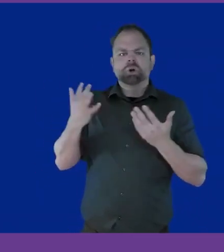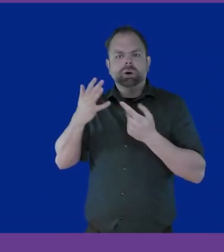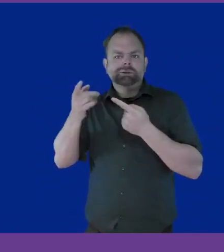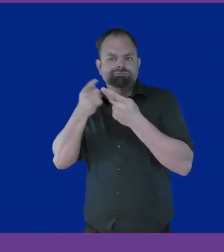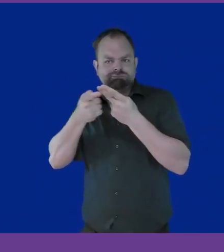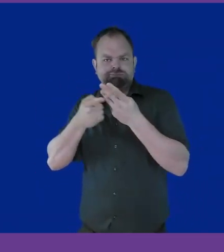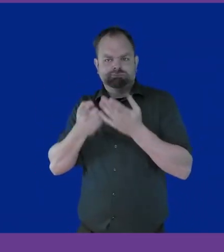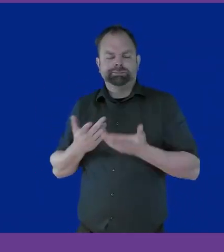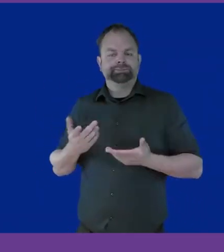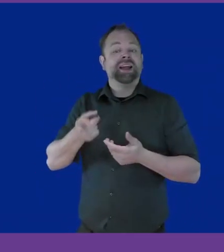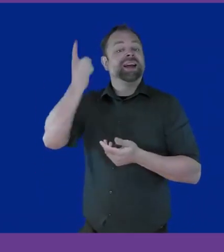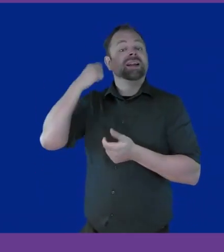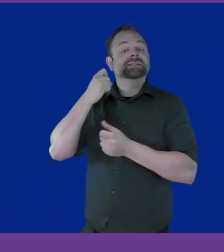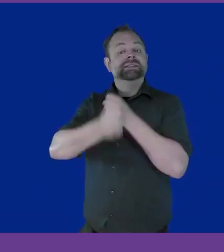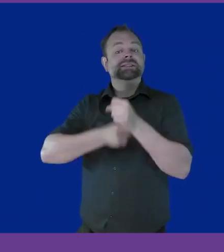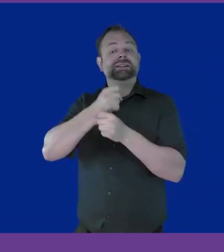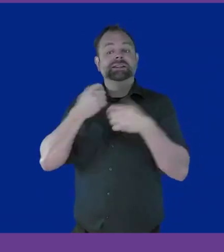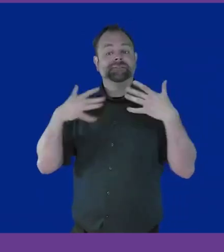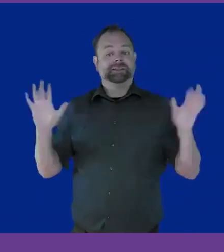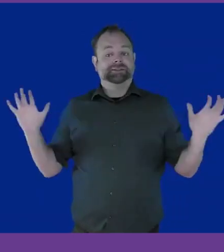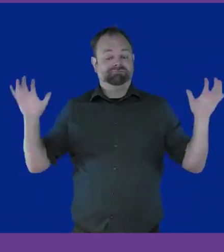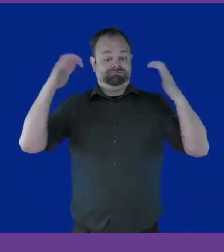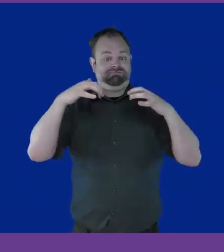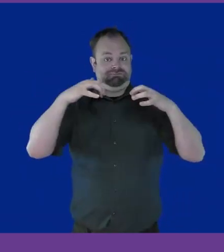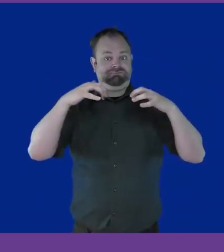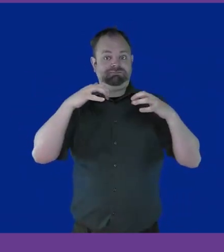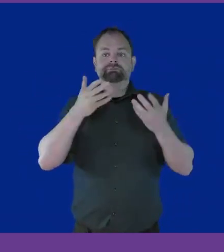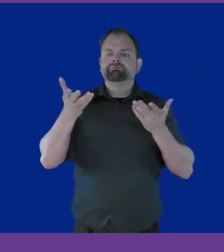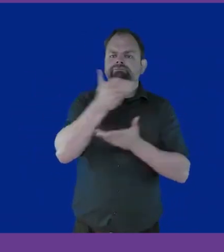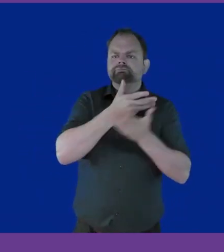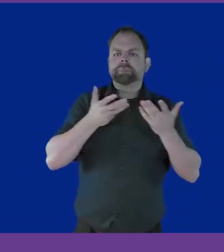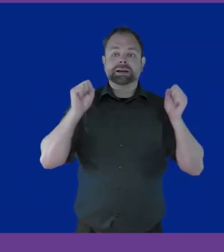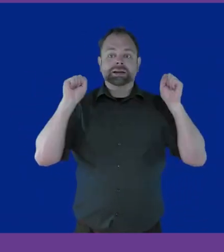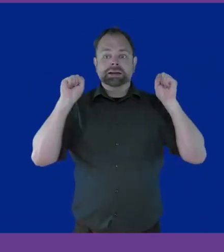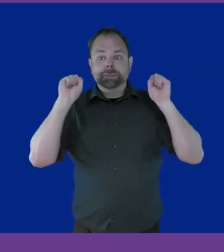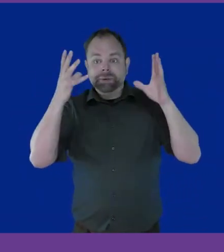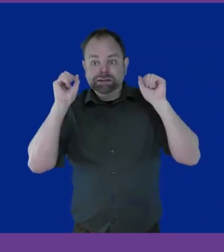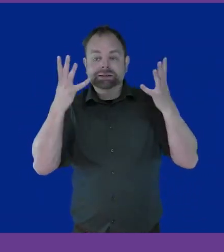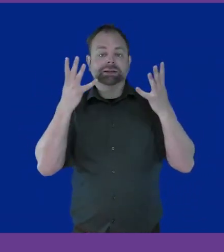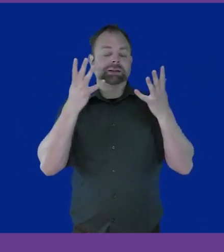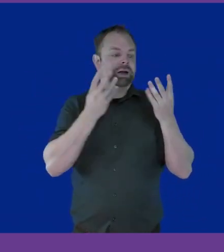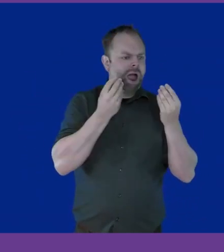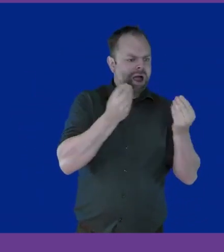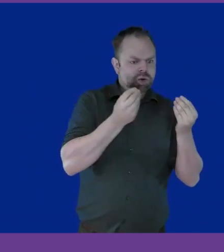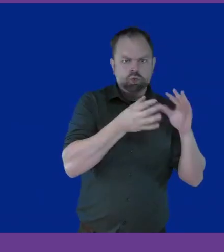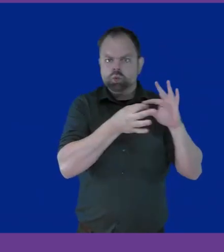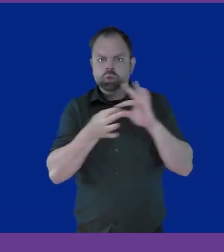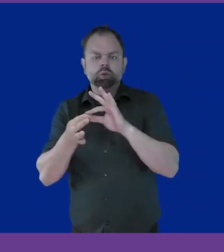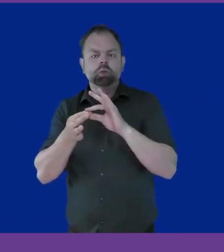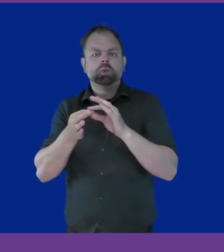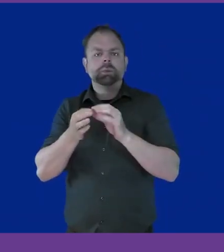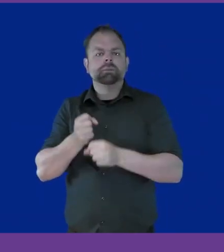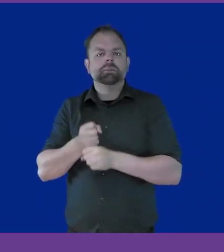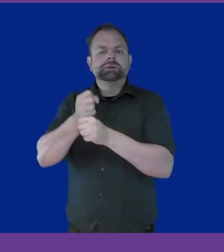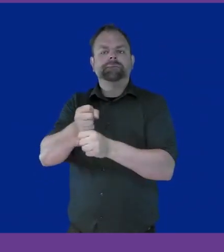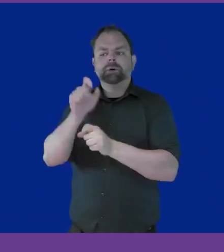with disability was deaf people and hard of hearing people, because they have a lot of problem with emergencies. And now in the banking, maybe